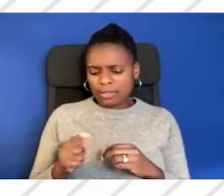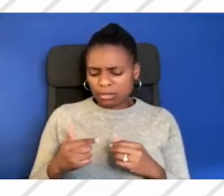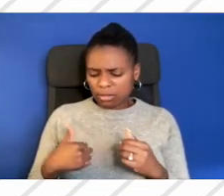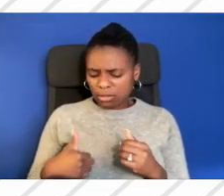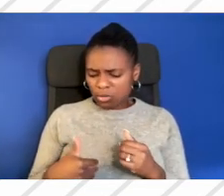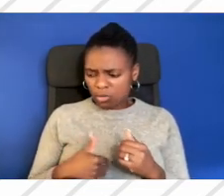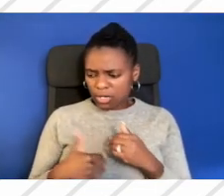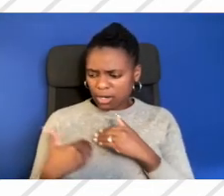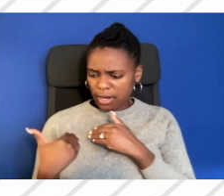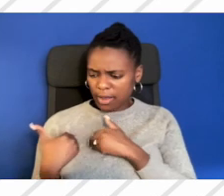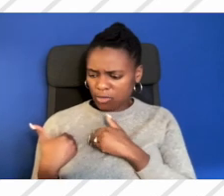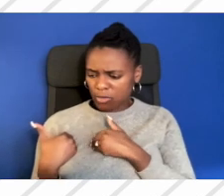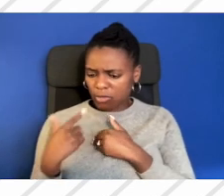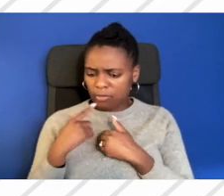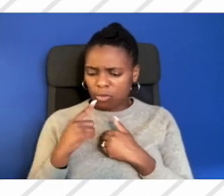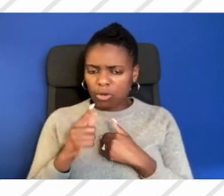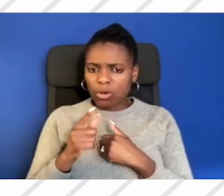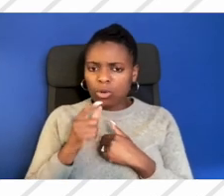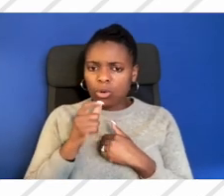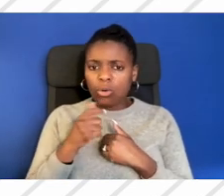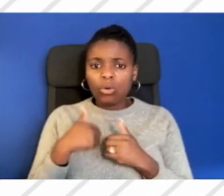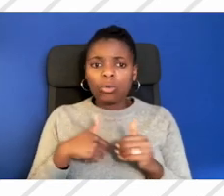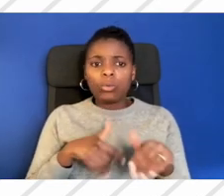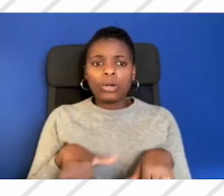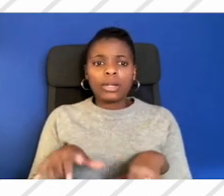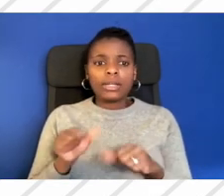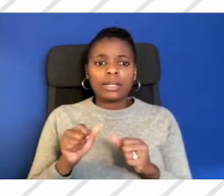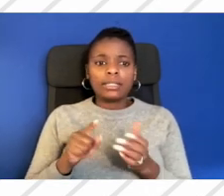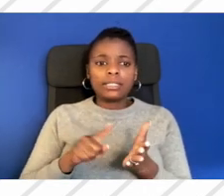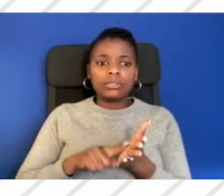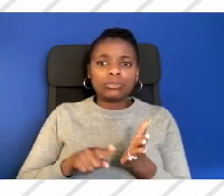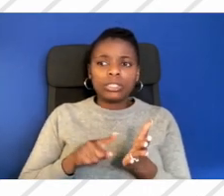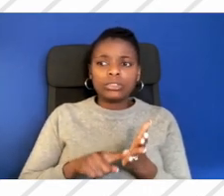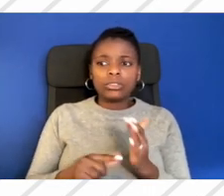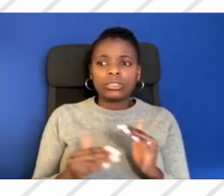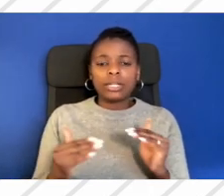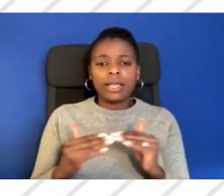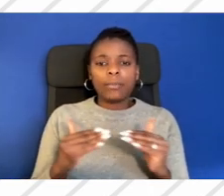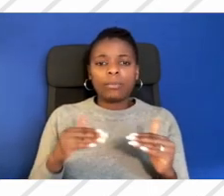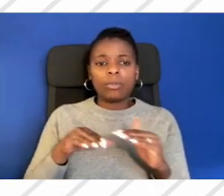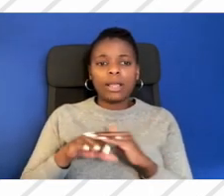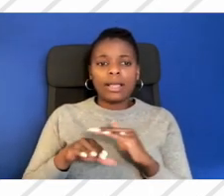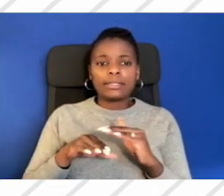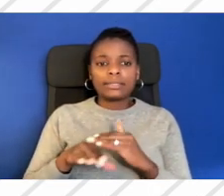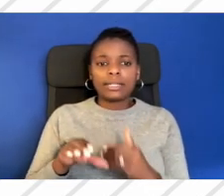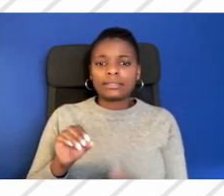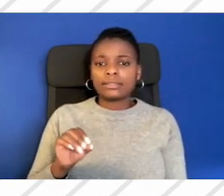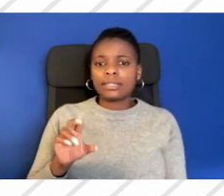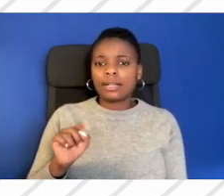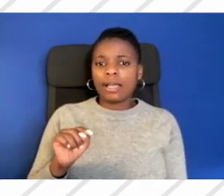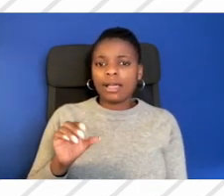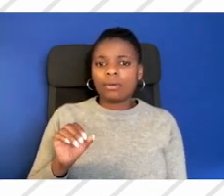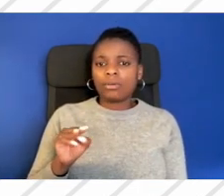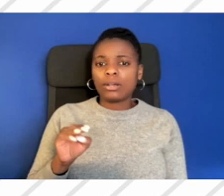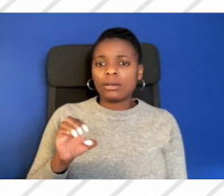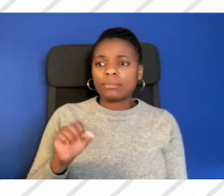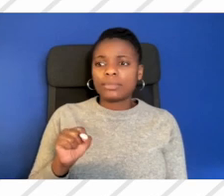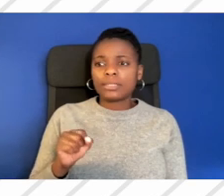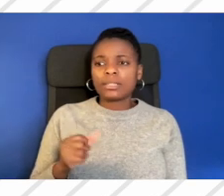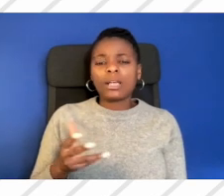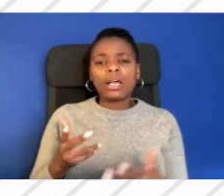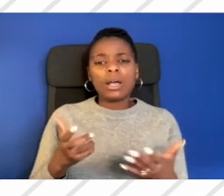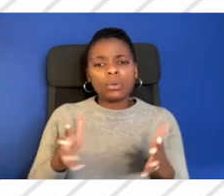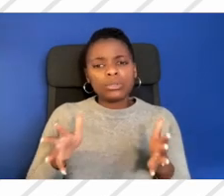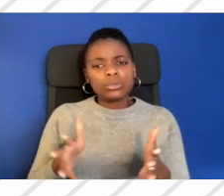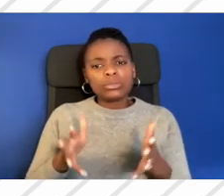accountable when conducting research in service of equitable access and outcomes? And I also want to really encourage us to begin